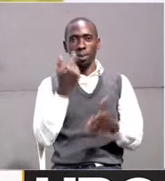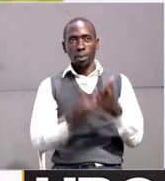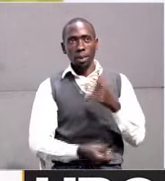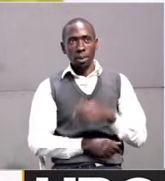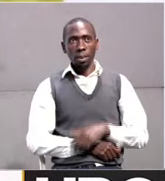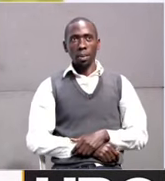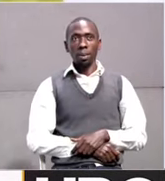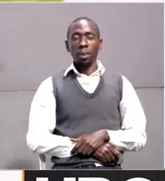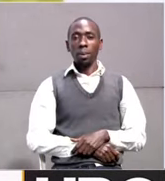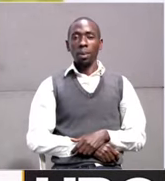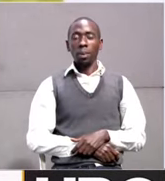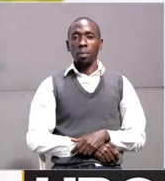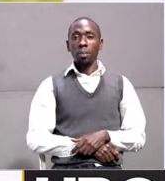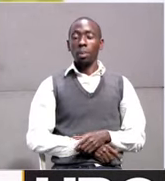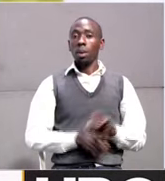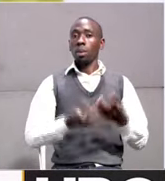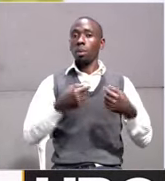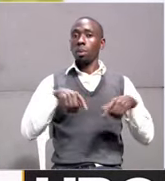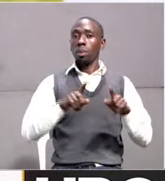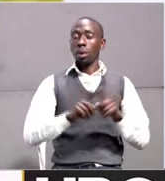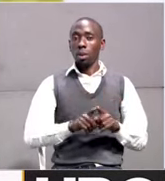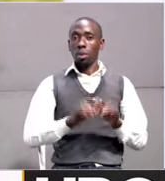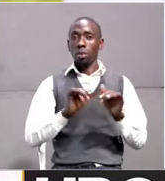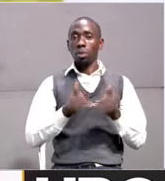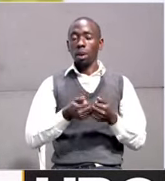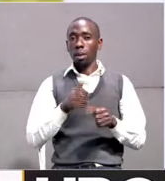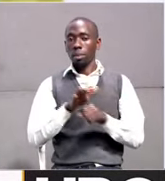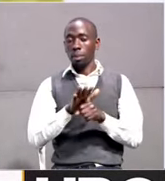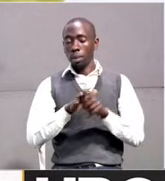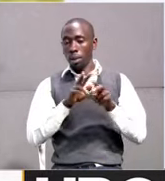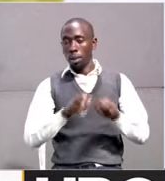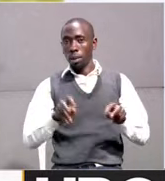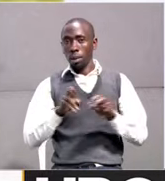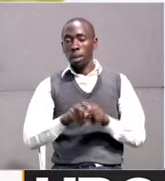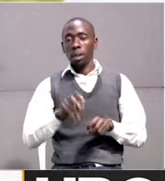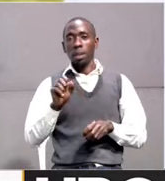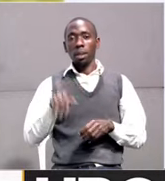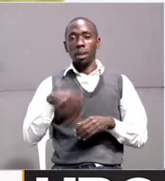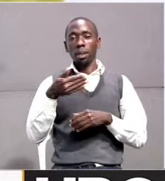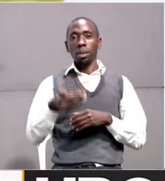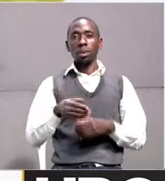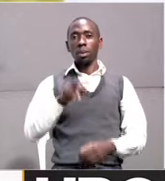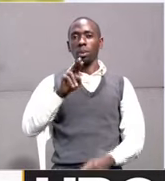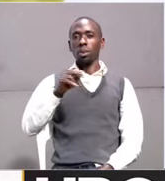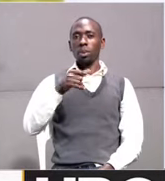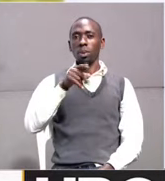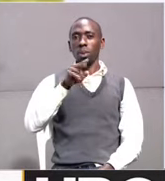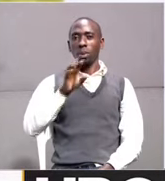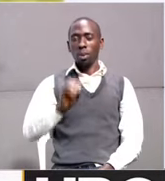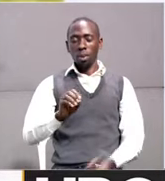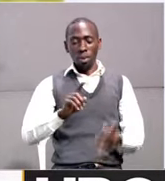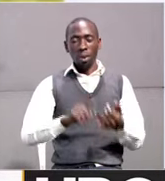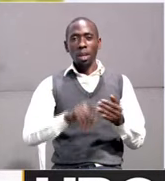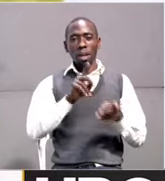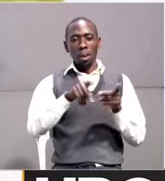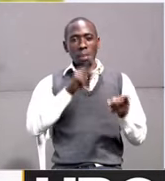"Going on with the march, we next came to Ndongo, a perfect garden